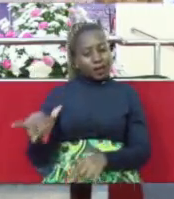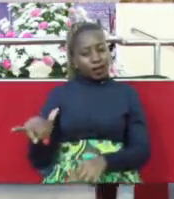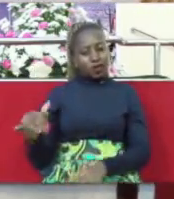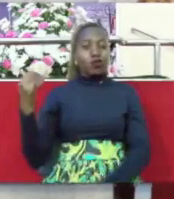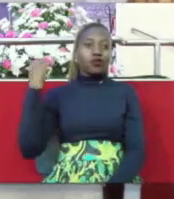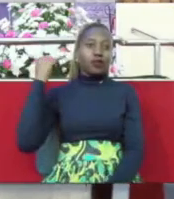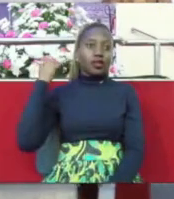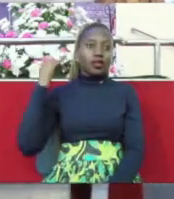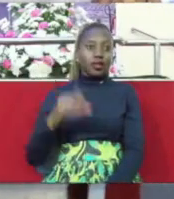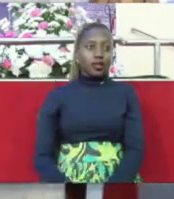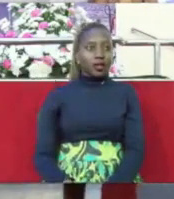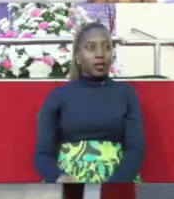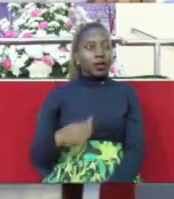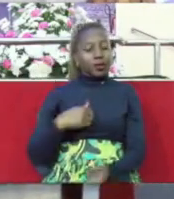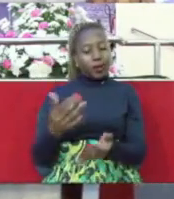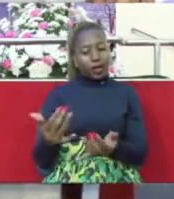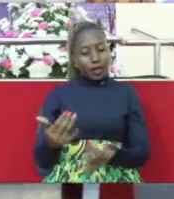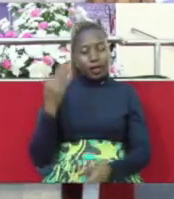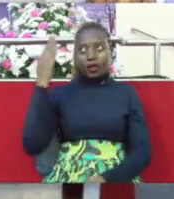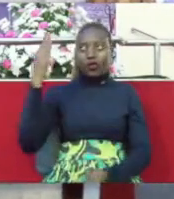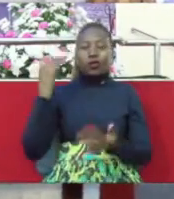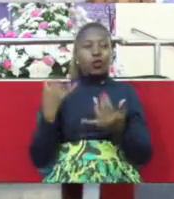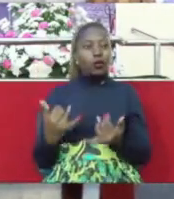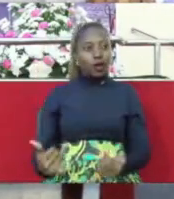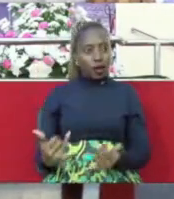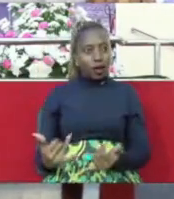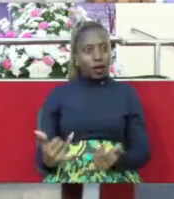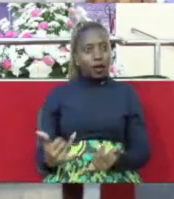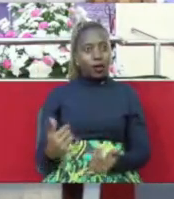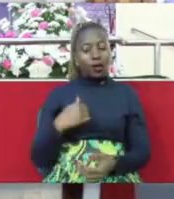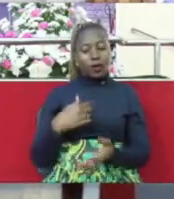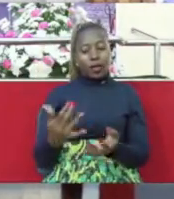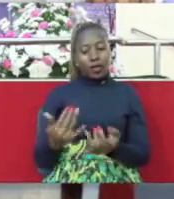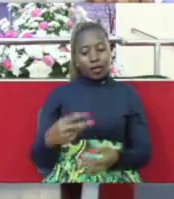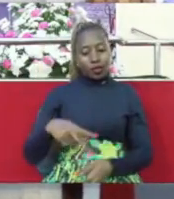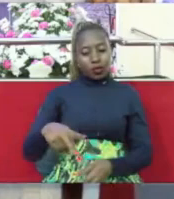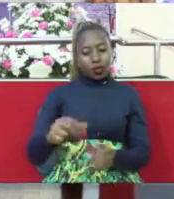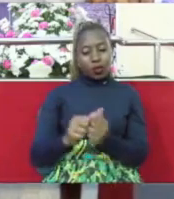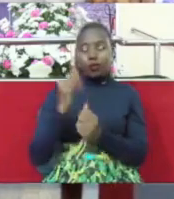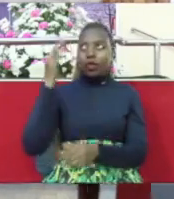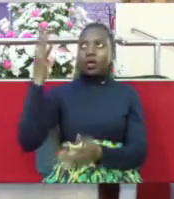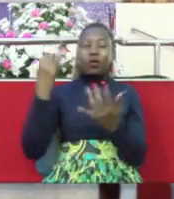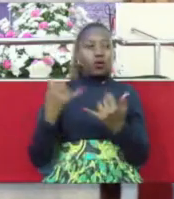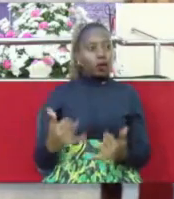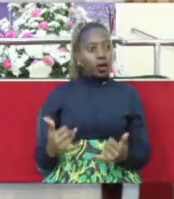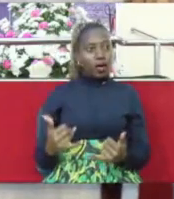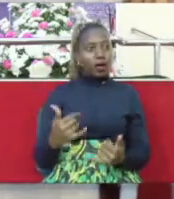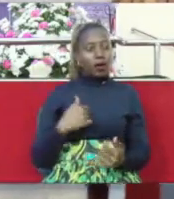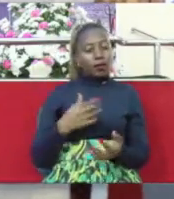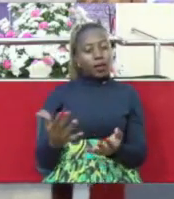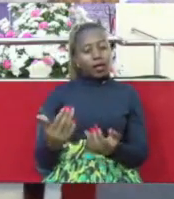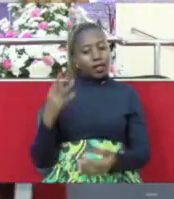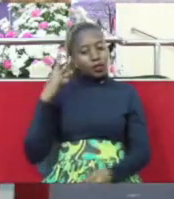hiyo ni siku iliyopita. I need you now. Nakuhitaji sasa. I need to walk with you now. Nahitaji kutembea nawe sasa. I need to hear you speak now. Nahitaji